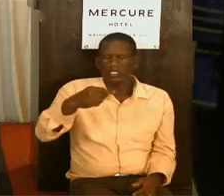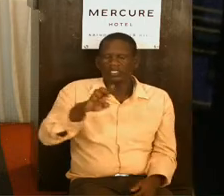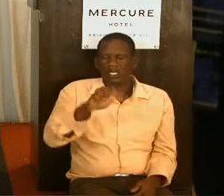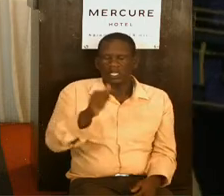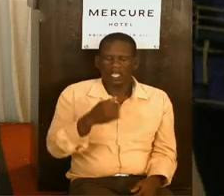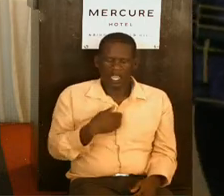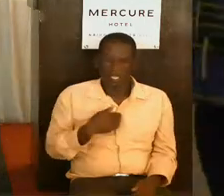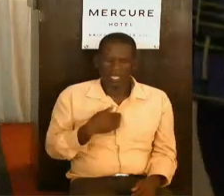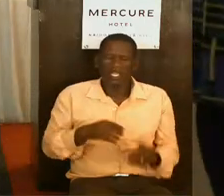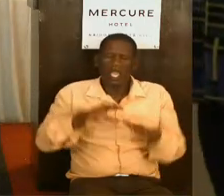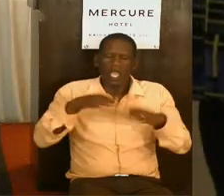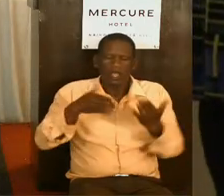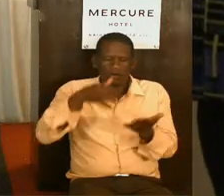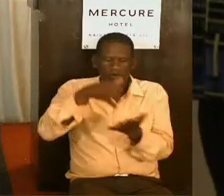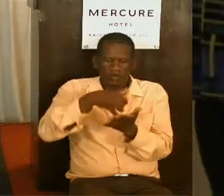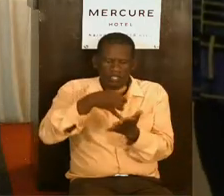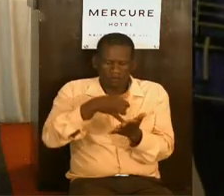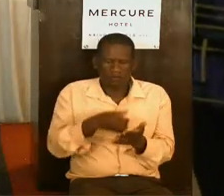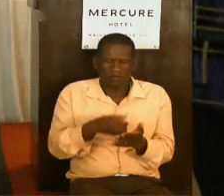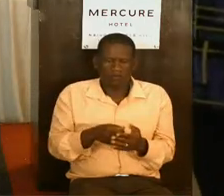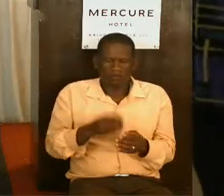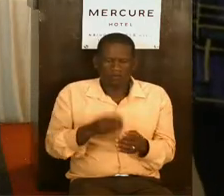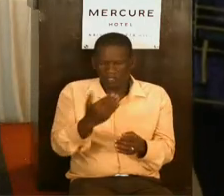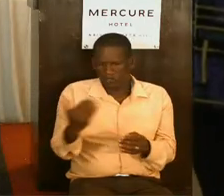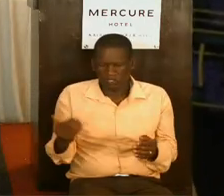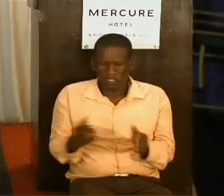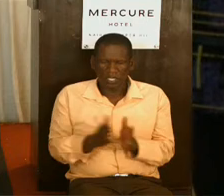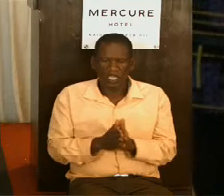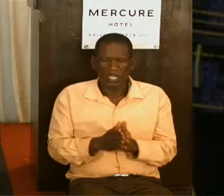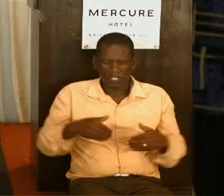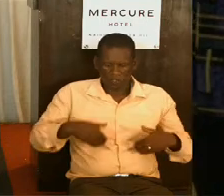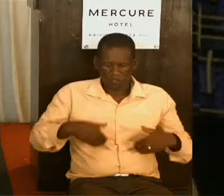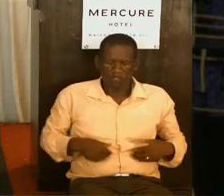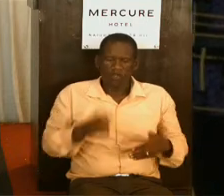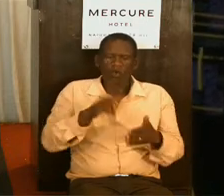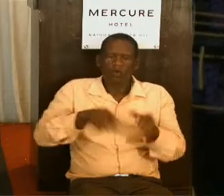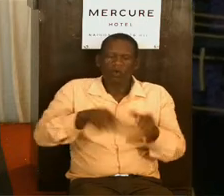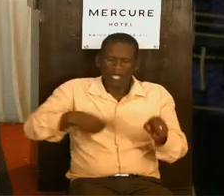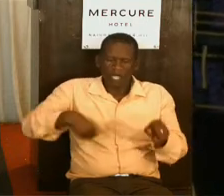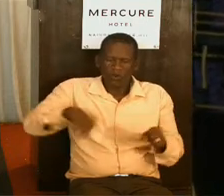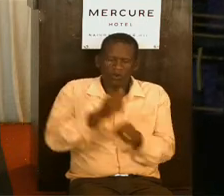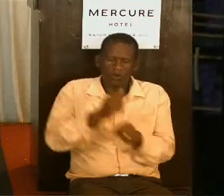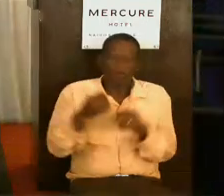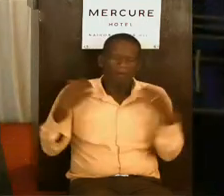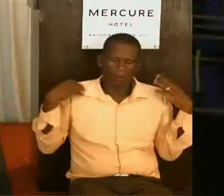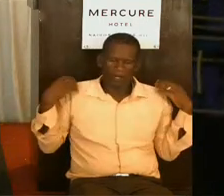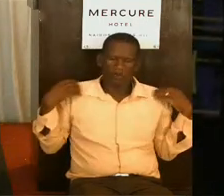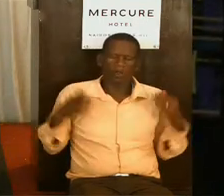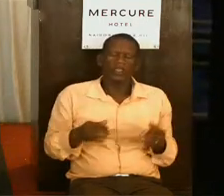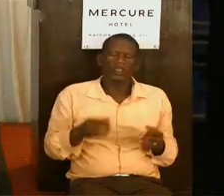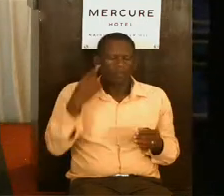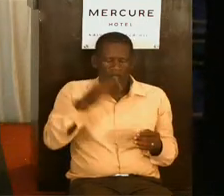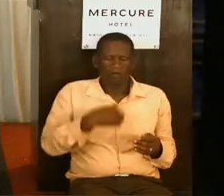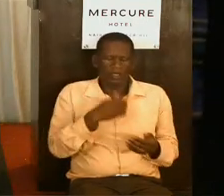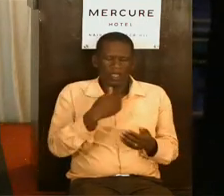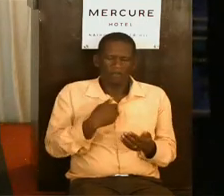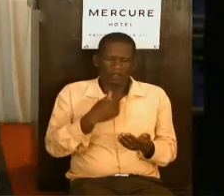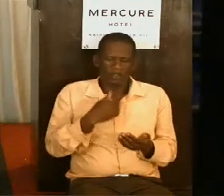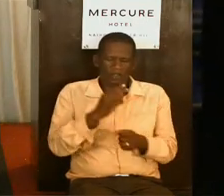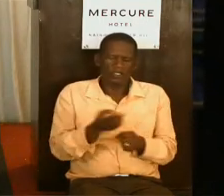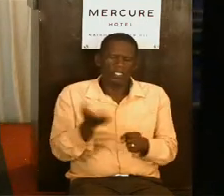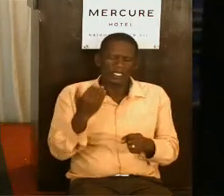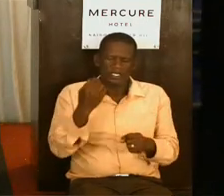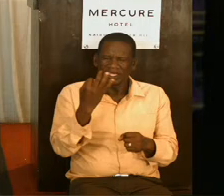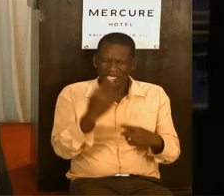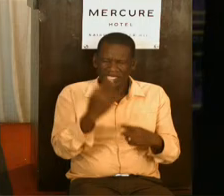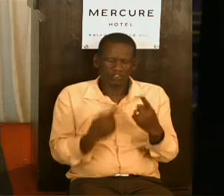had on how to engage uh the children and the youth what can we do practically because for me having spent the last three